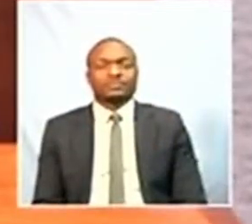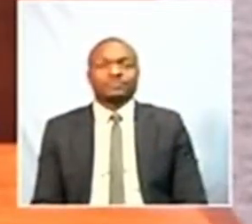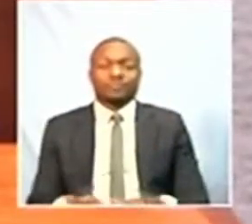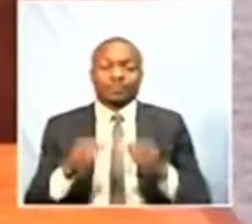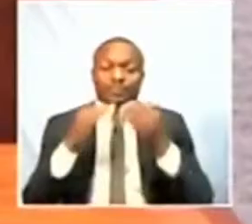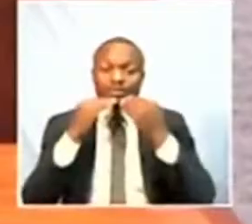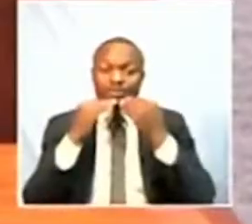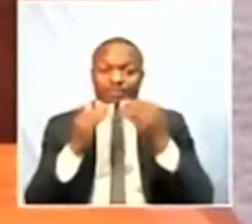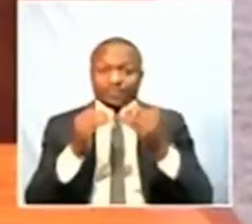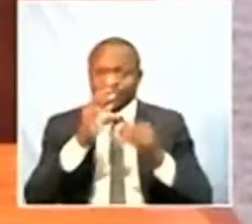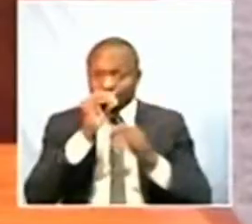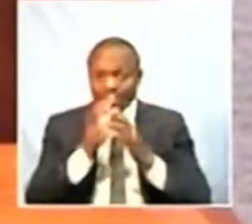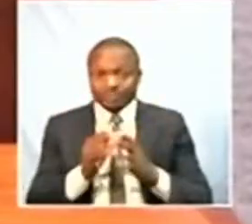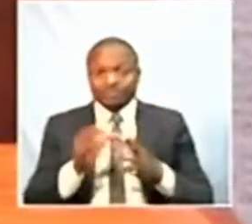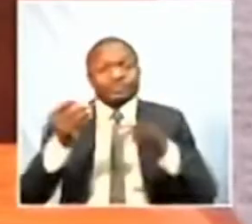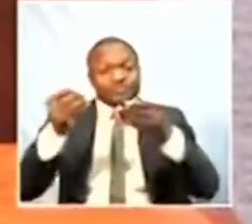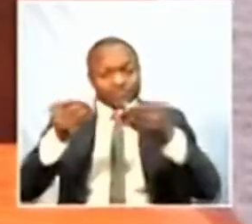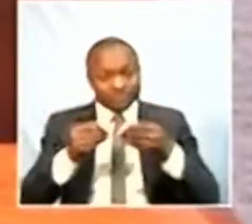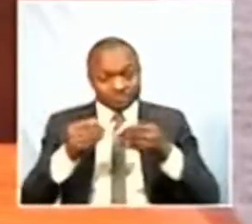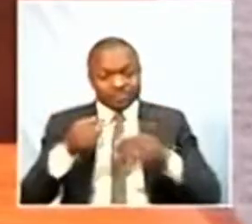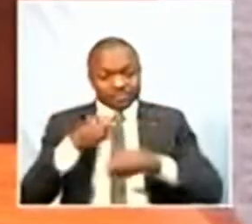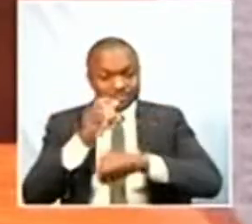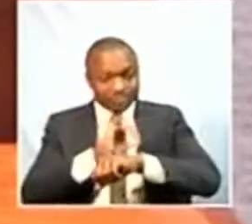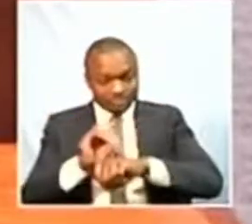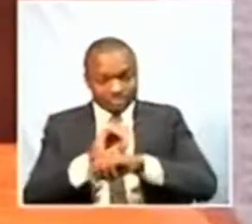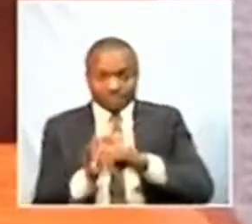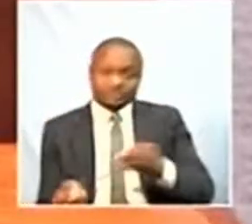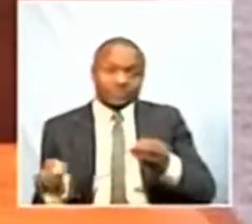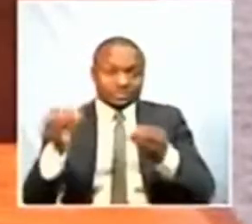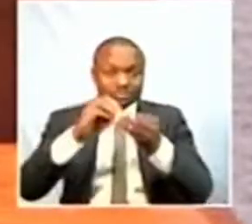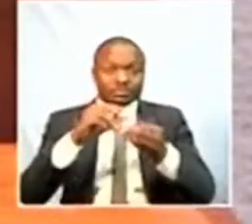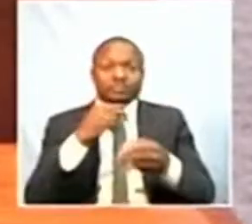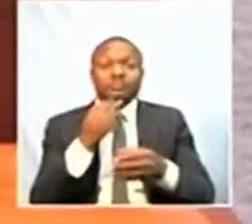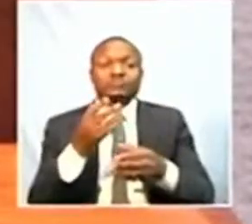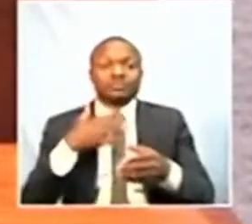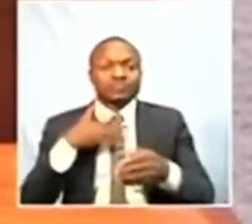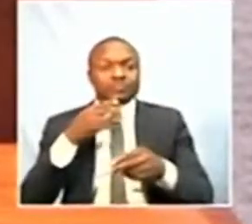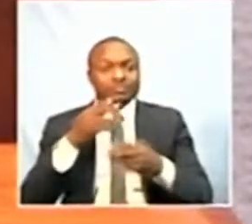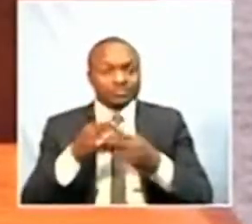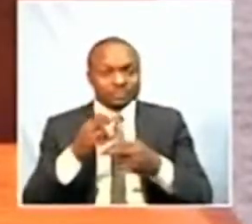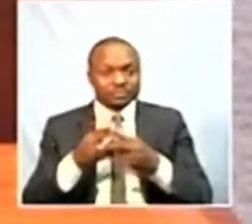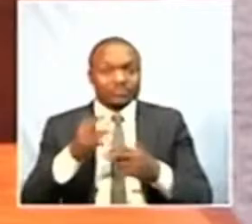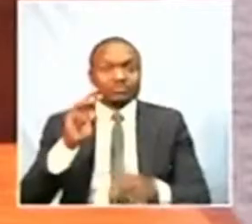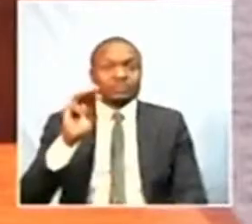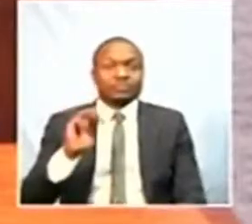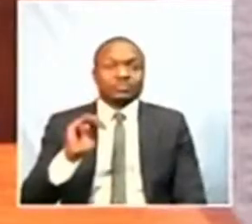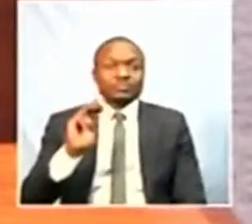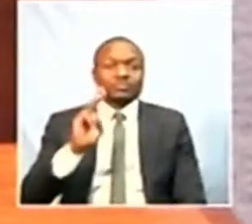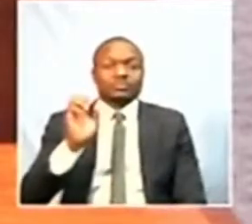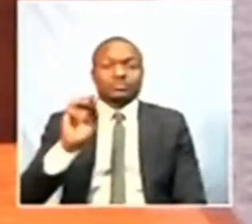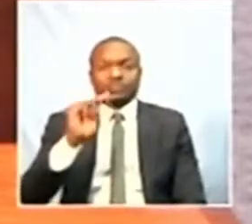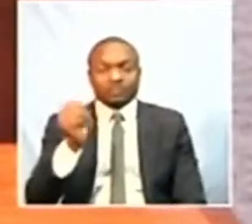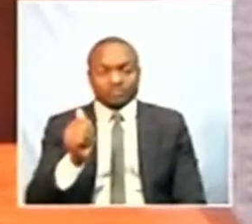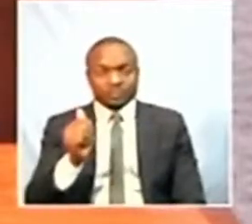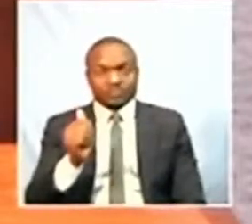Thank you, Madam Speaker, for giving me this opportunity to air out my views. My name is Charity Mwemba, representing Chikankata